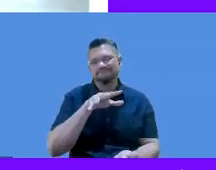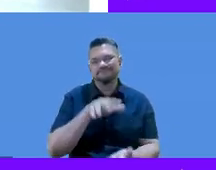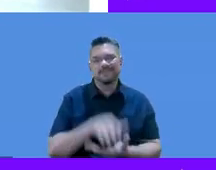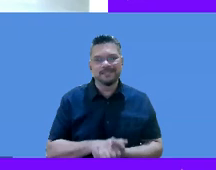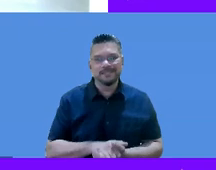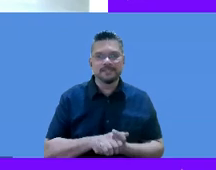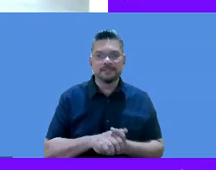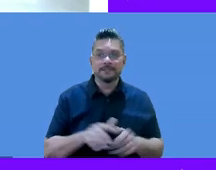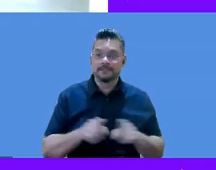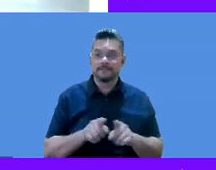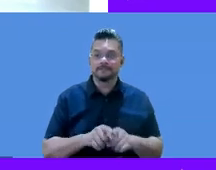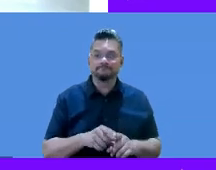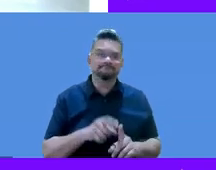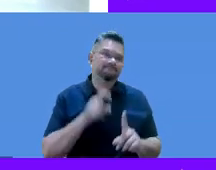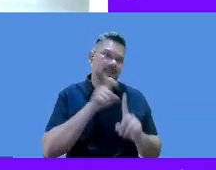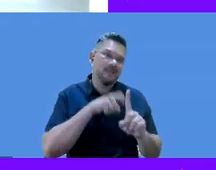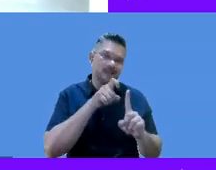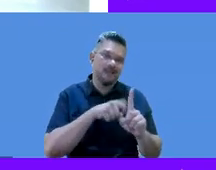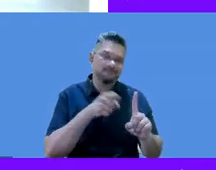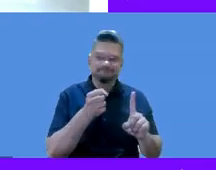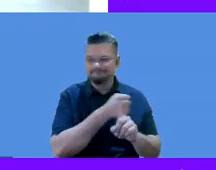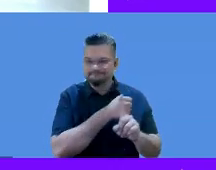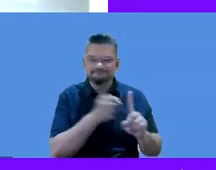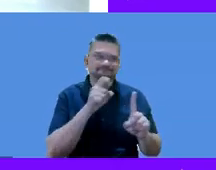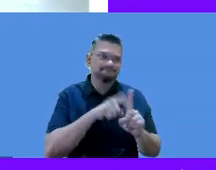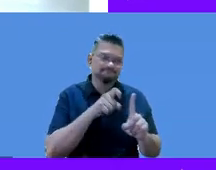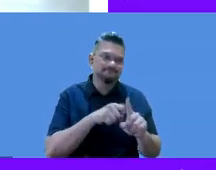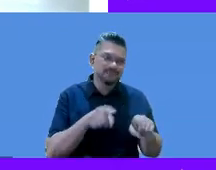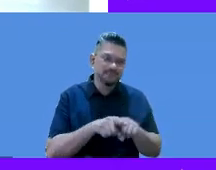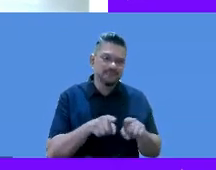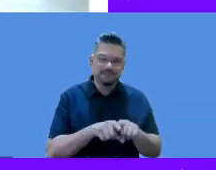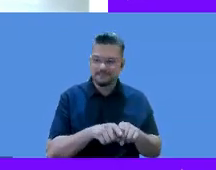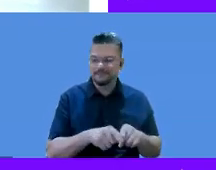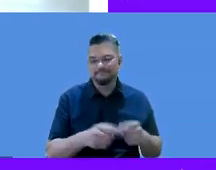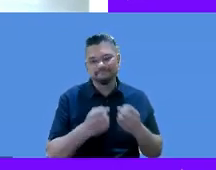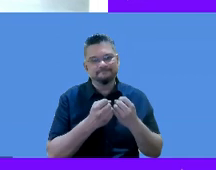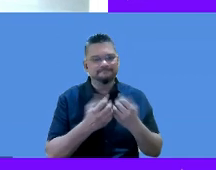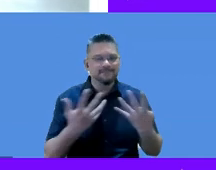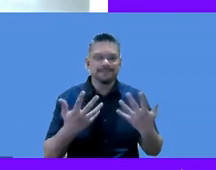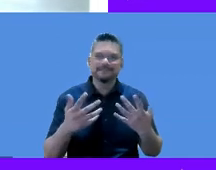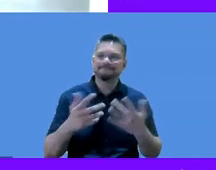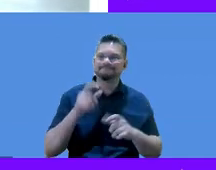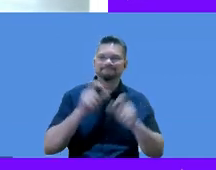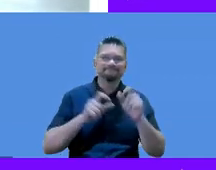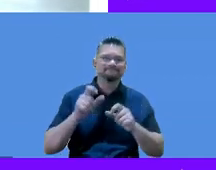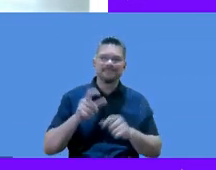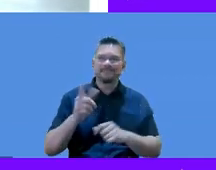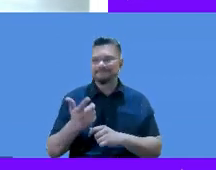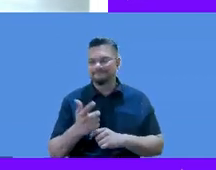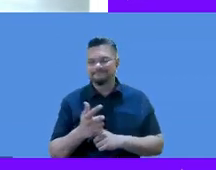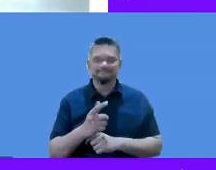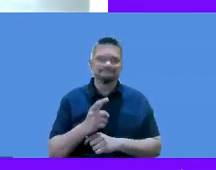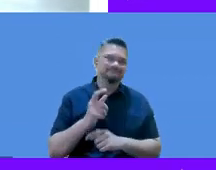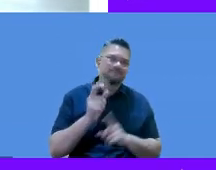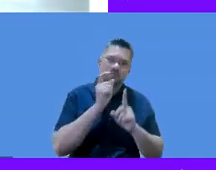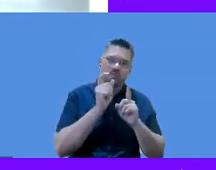and physical violence. As we saw in the video, there are concerns around name calling and transit during dark and desolate areas. A